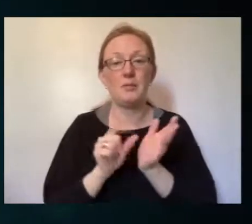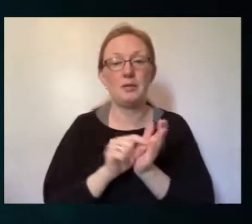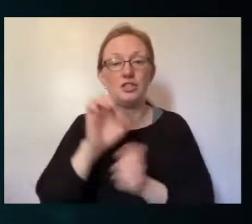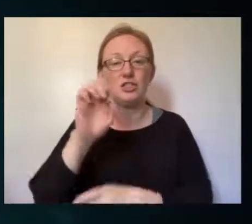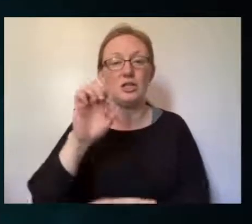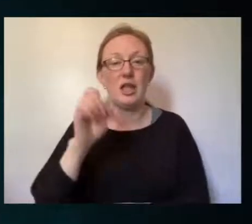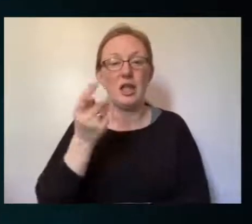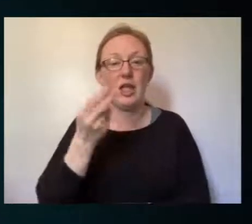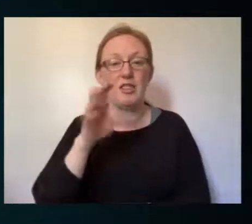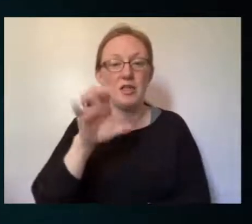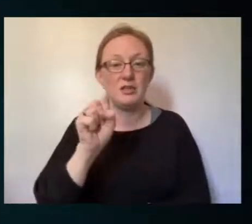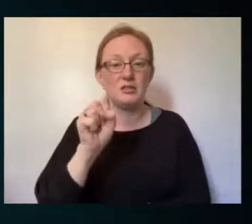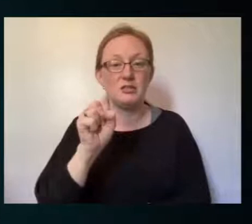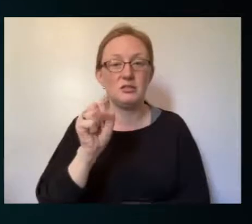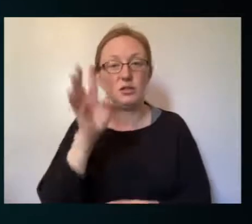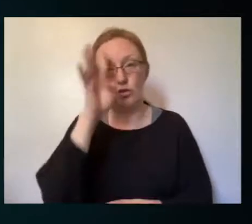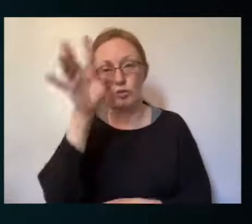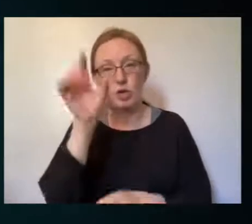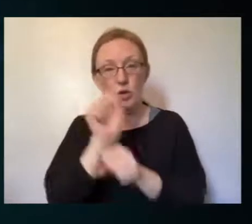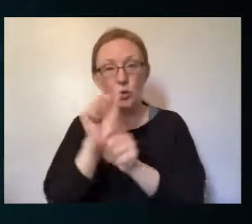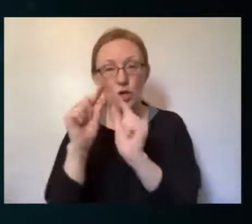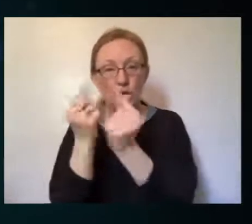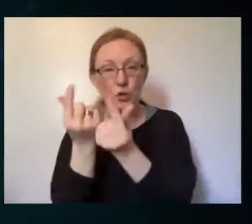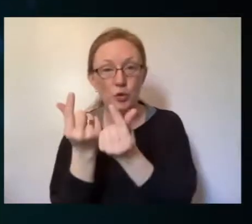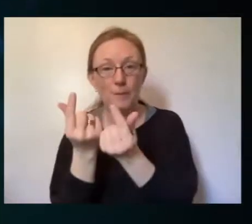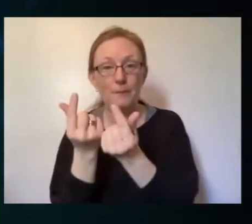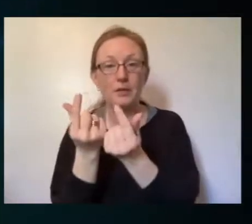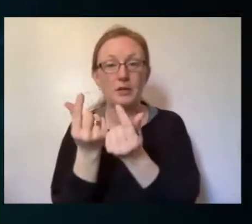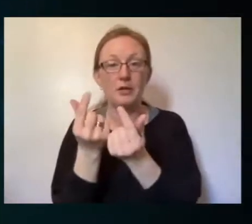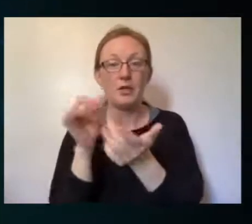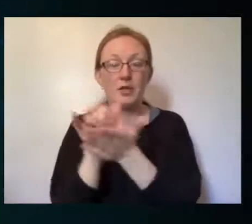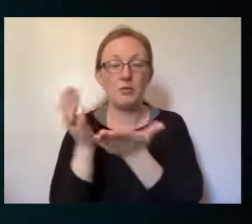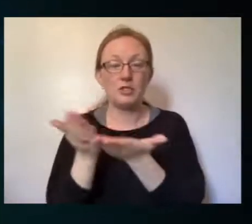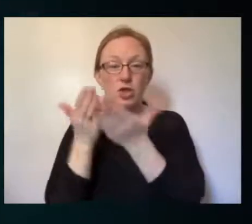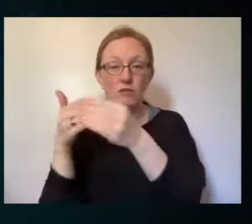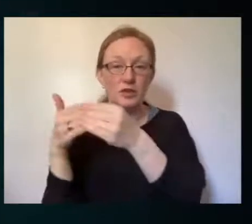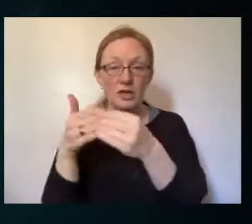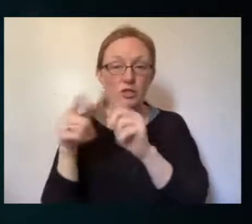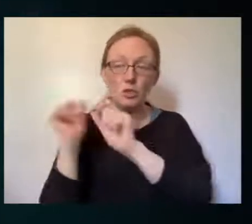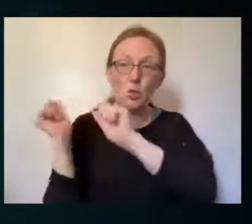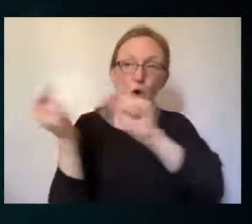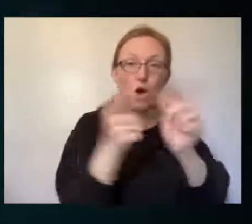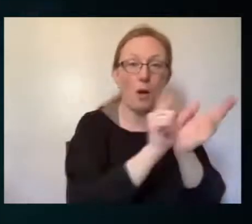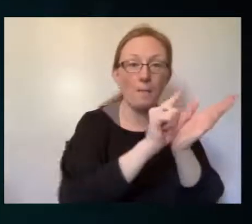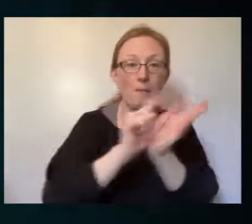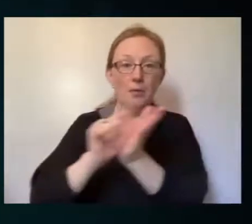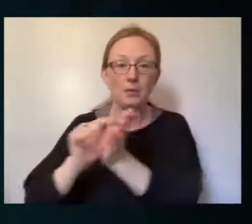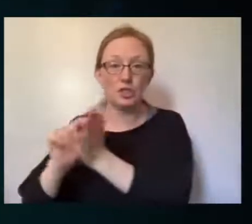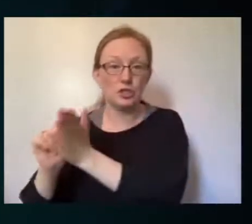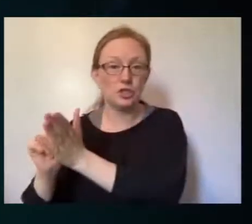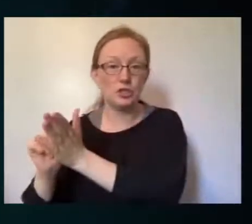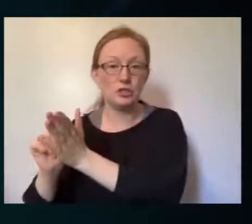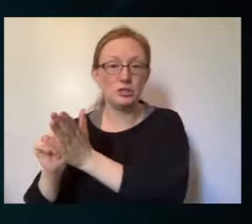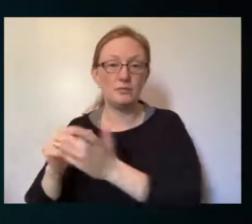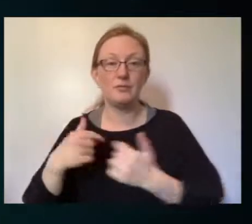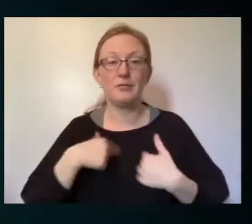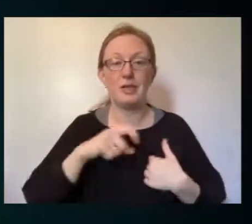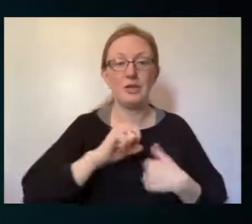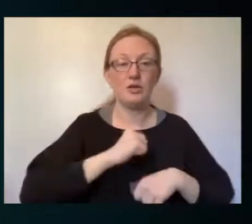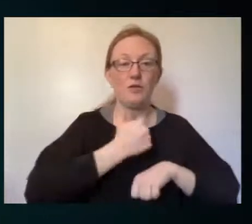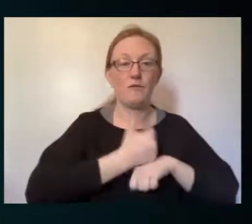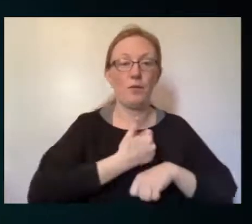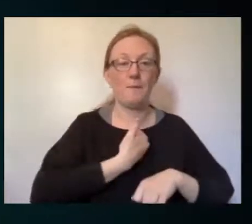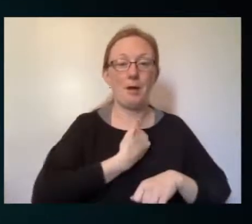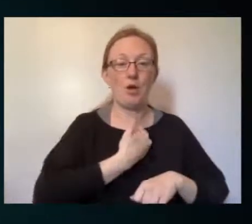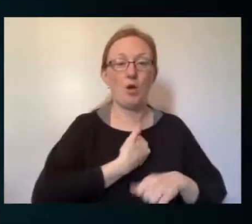and create a working group that was offering guidance to all the publishers underneath their umbrella. I had to form my own